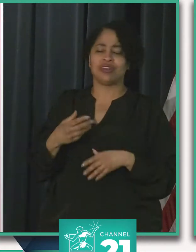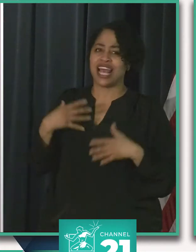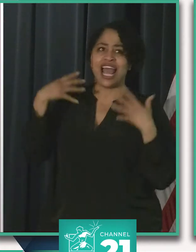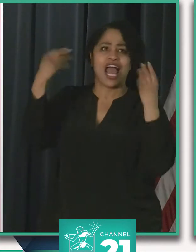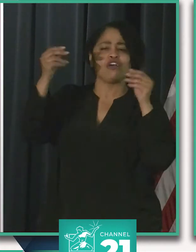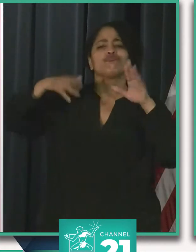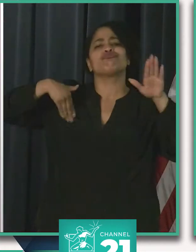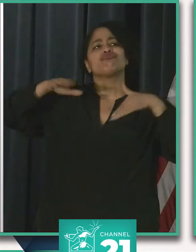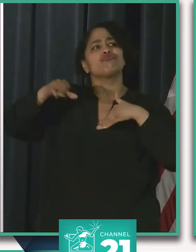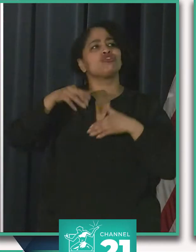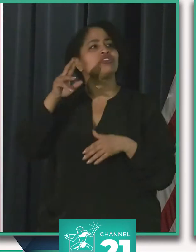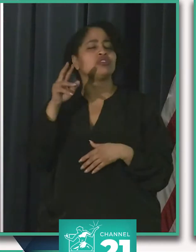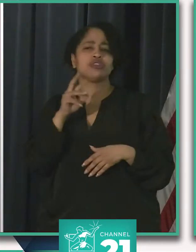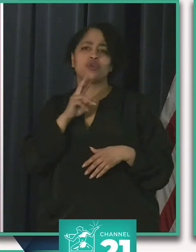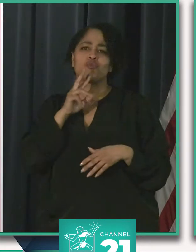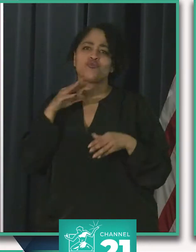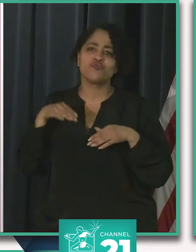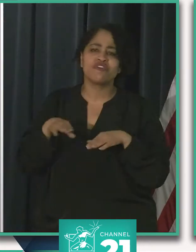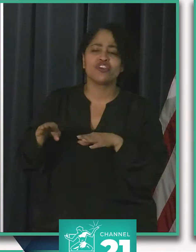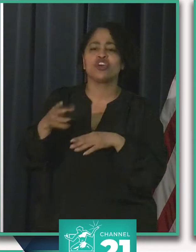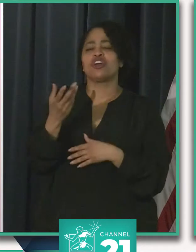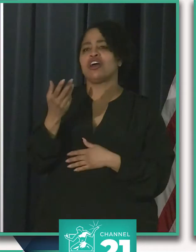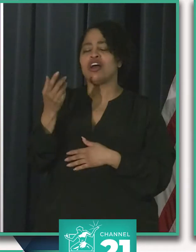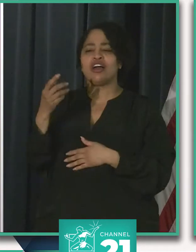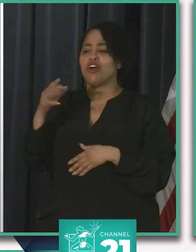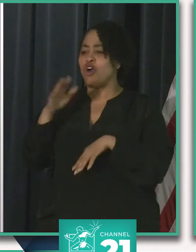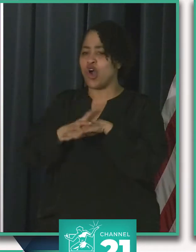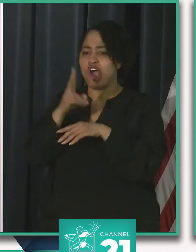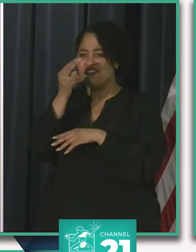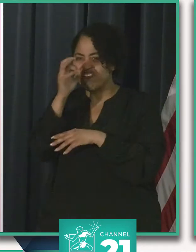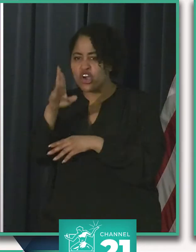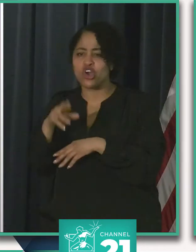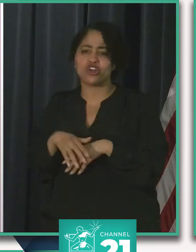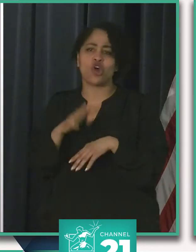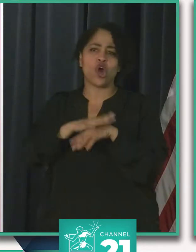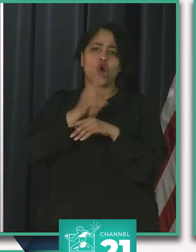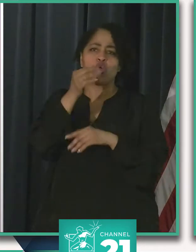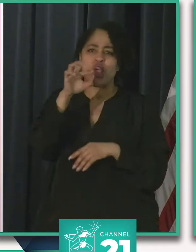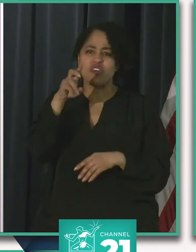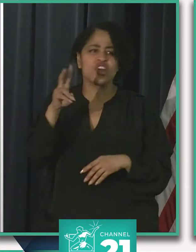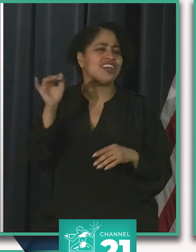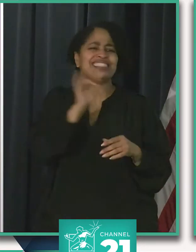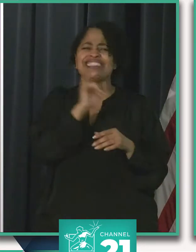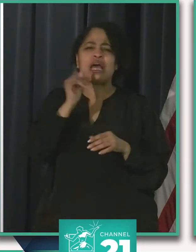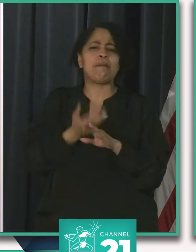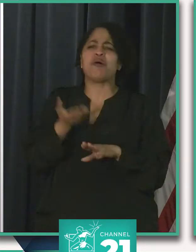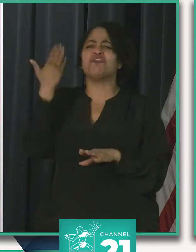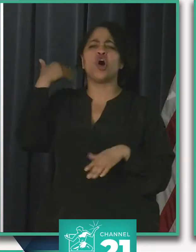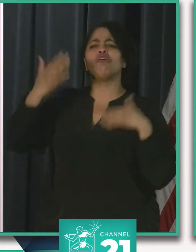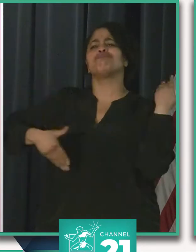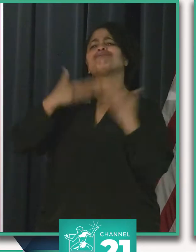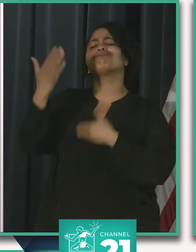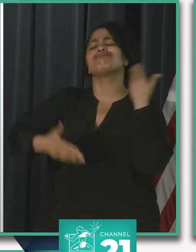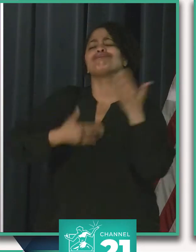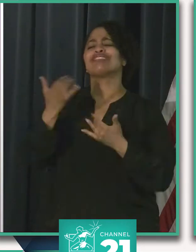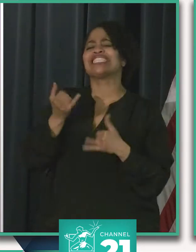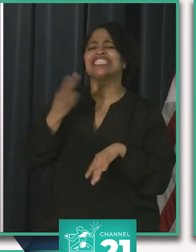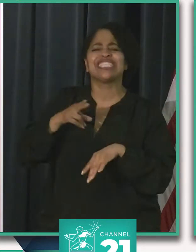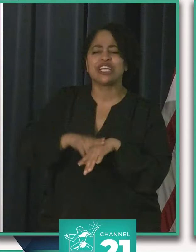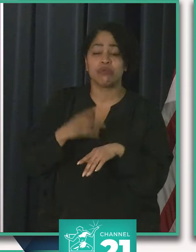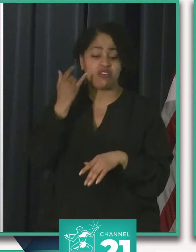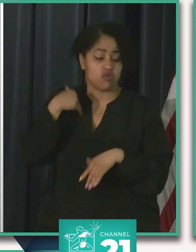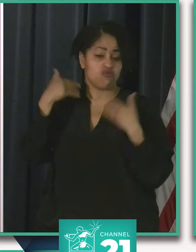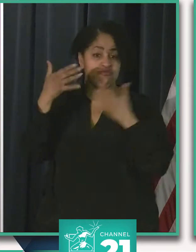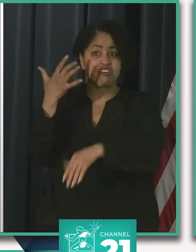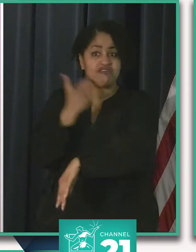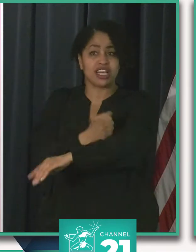riverfront, that we're on Livernois, that we're on Grand River, that we're on Verner, that we're out like we used to be. If we get vaccinated, and